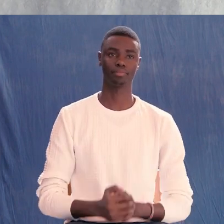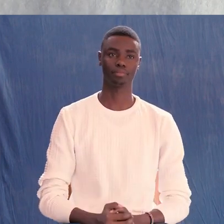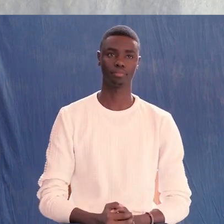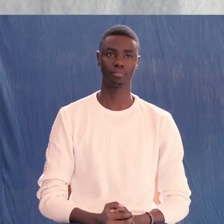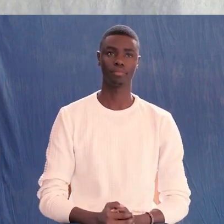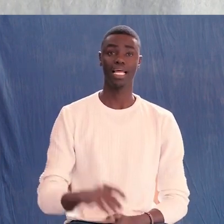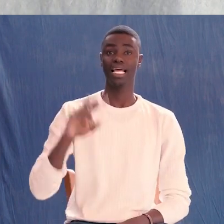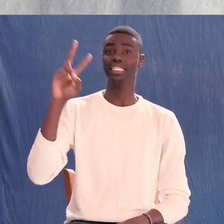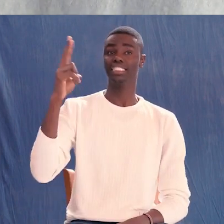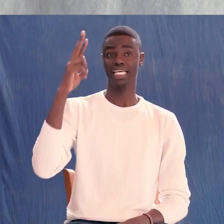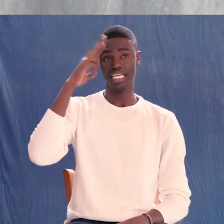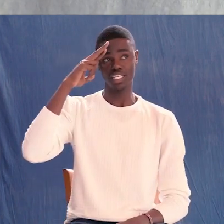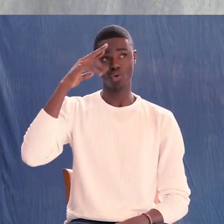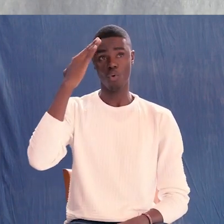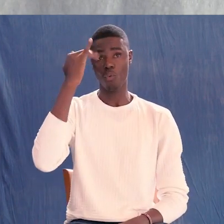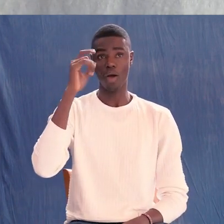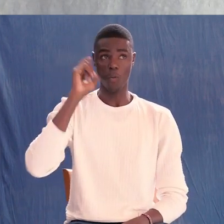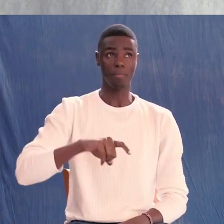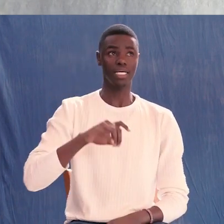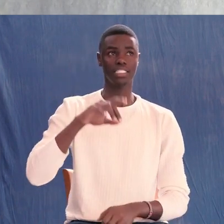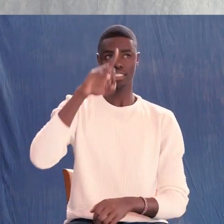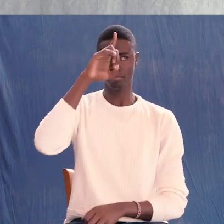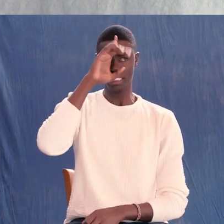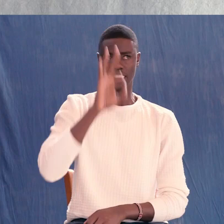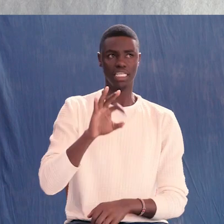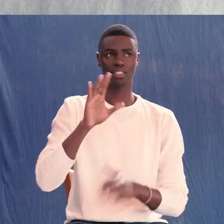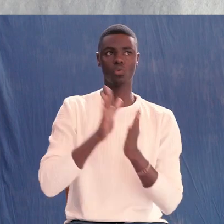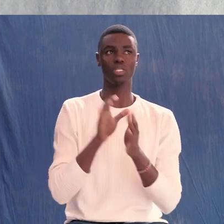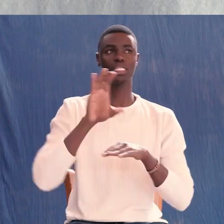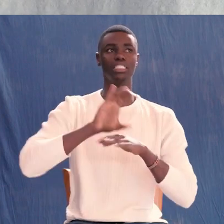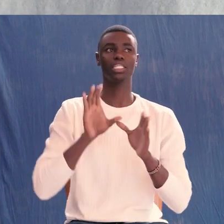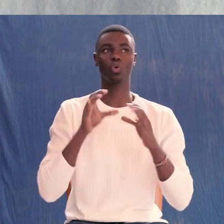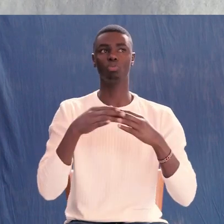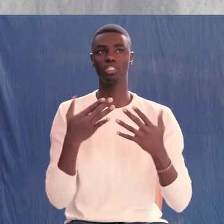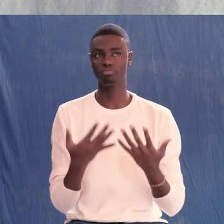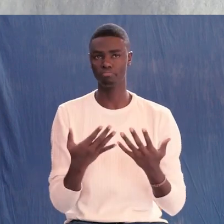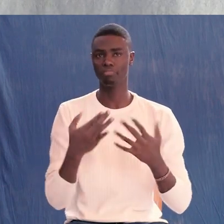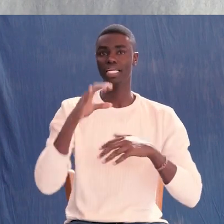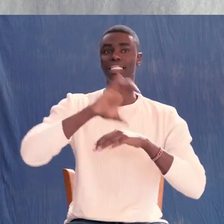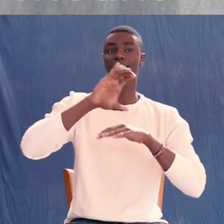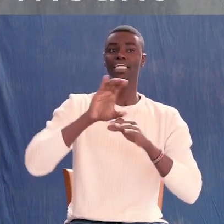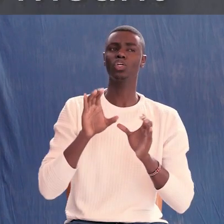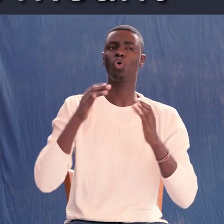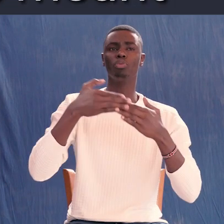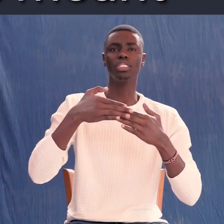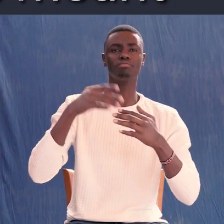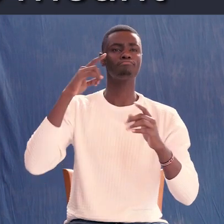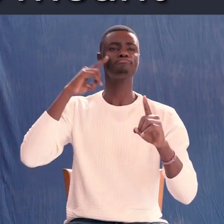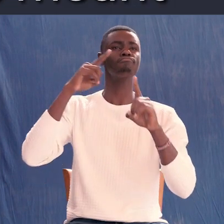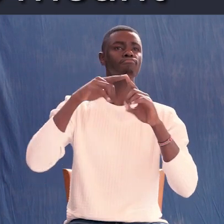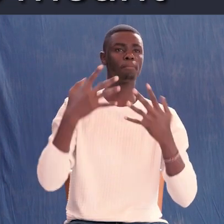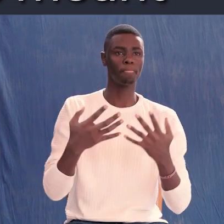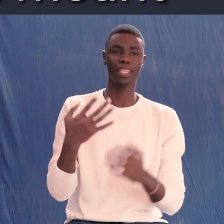A second reason why we need to take church community more seriously is that the church community is meant to be a